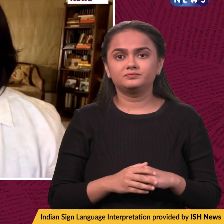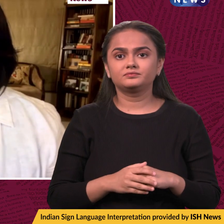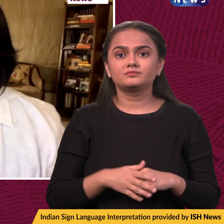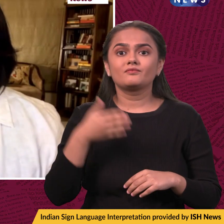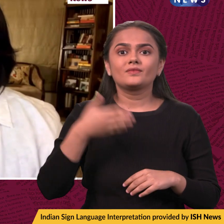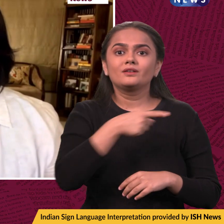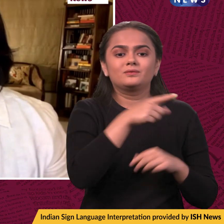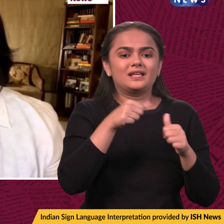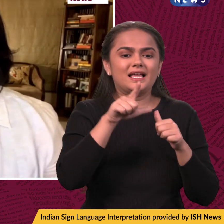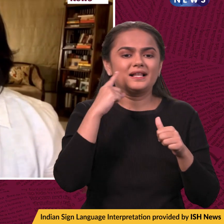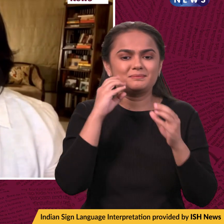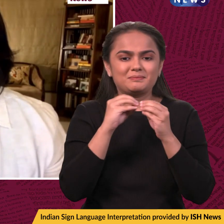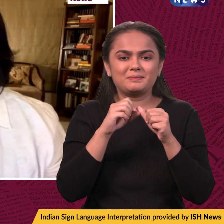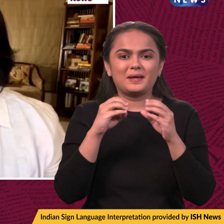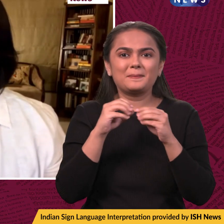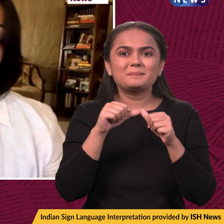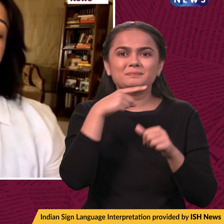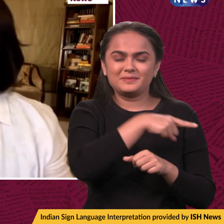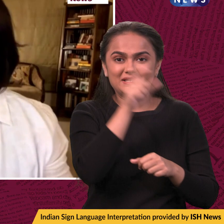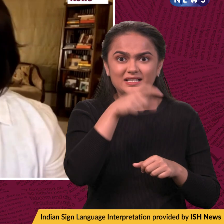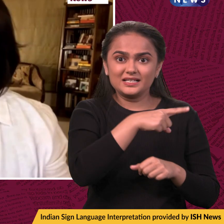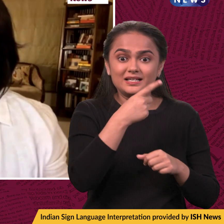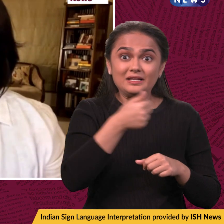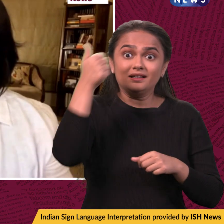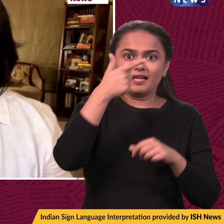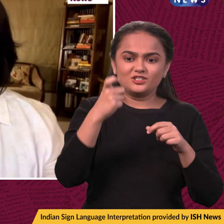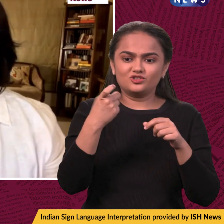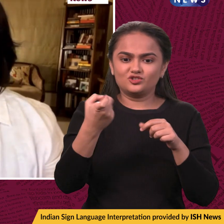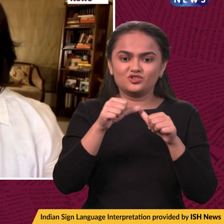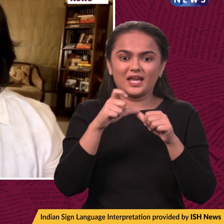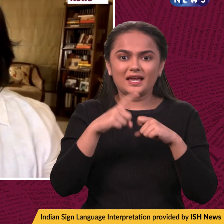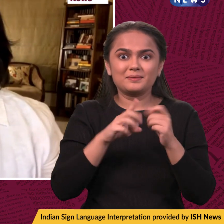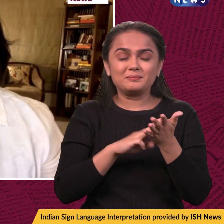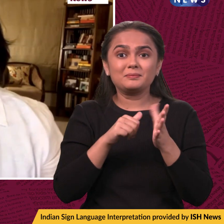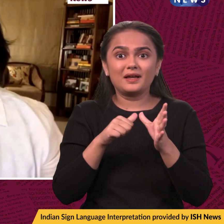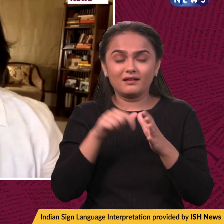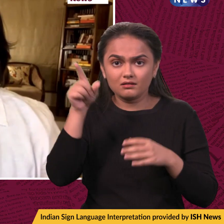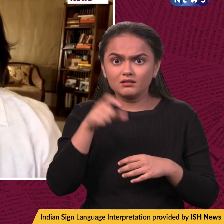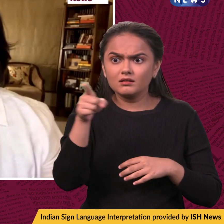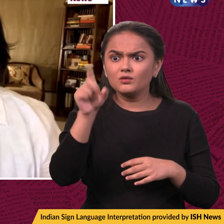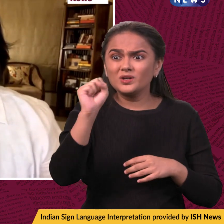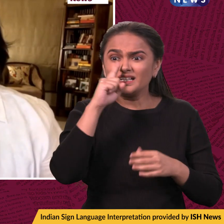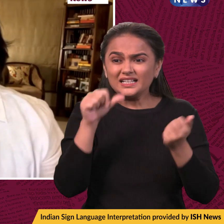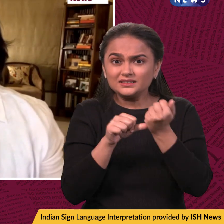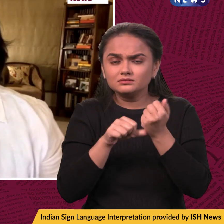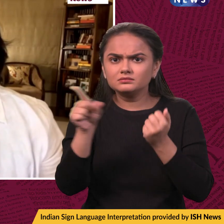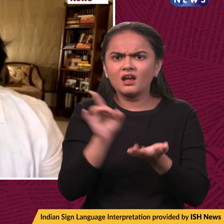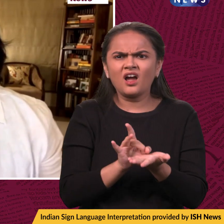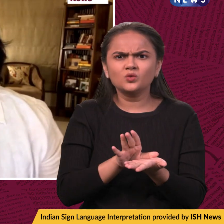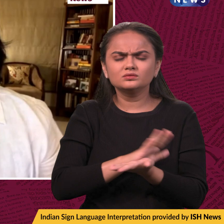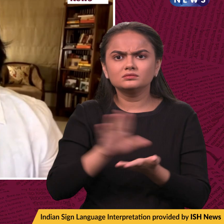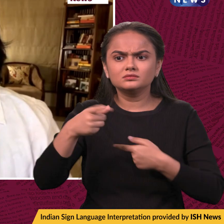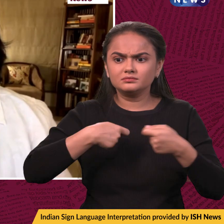group Alibaba, which was founded by Jack Ma, has fired a female employee who accused her senior of sexual assault on a business trip. The employee